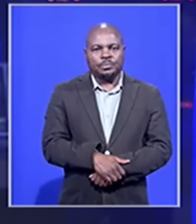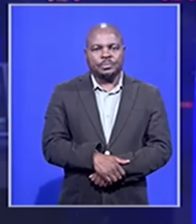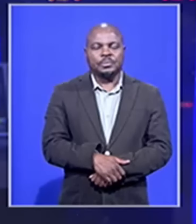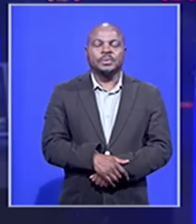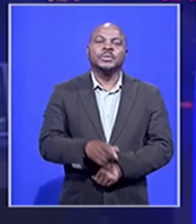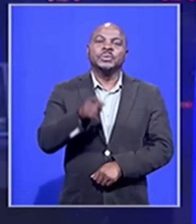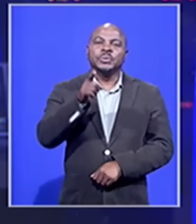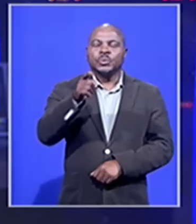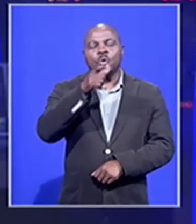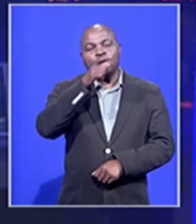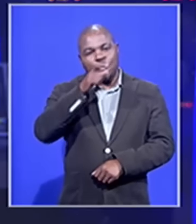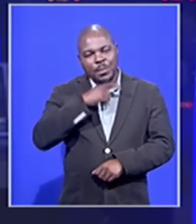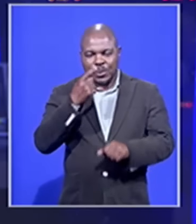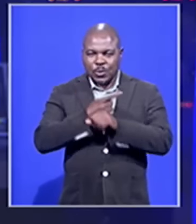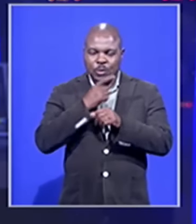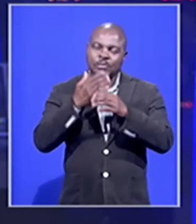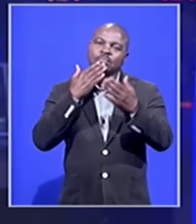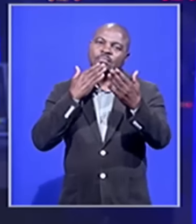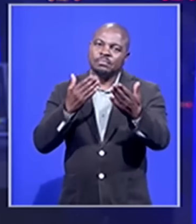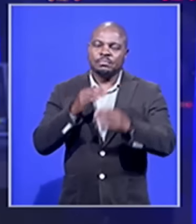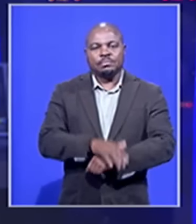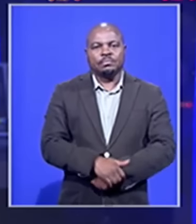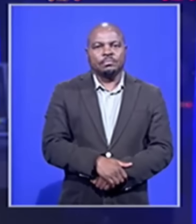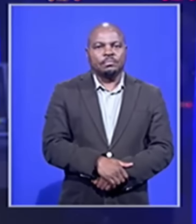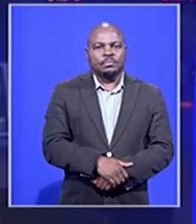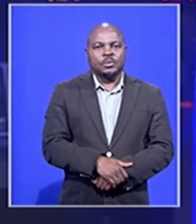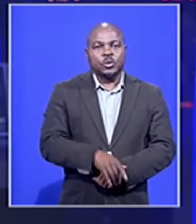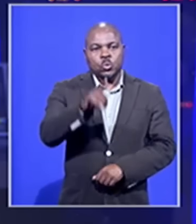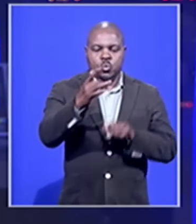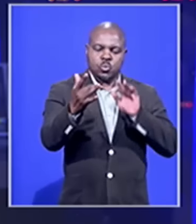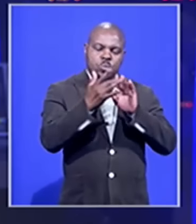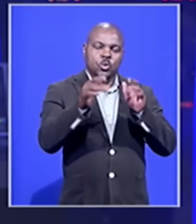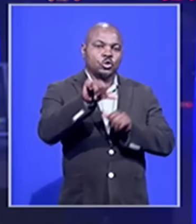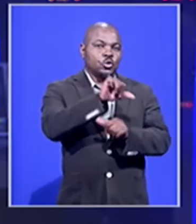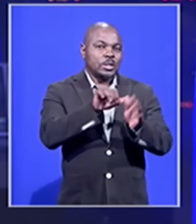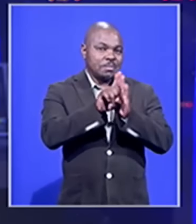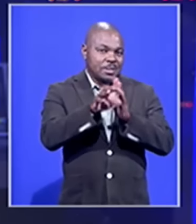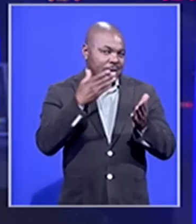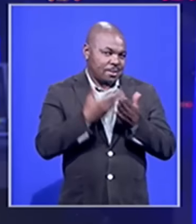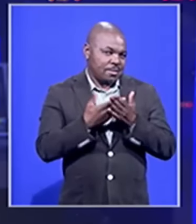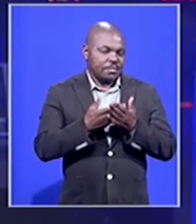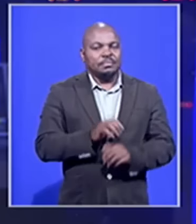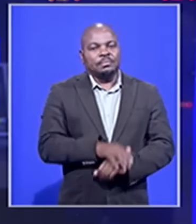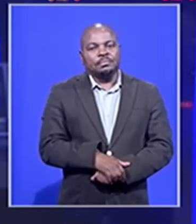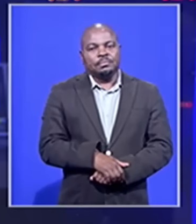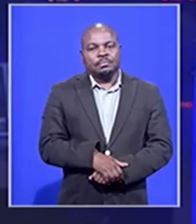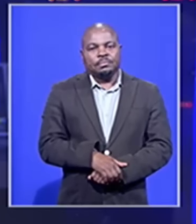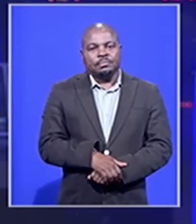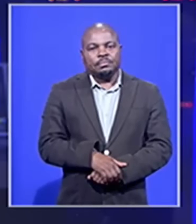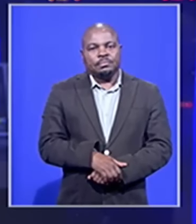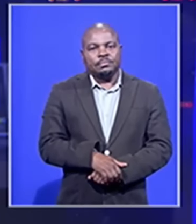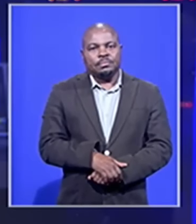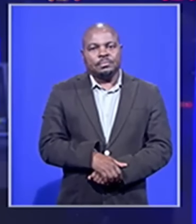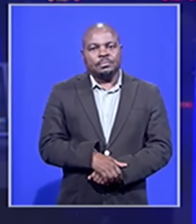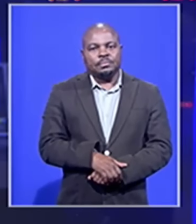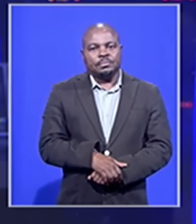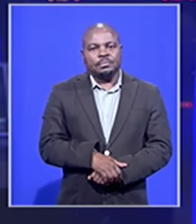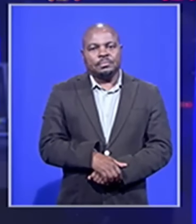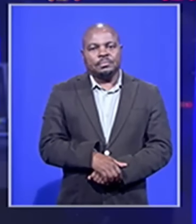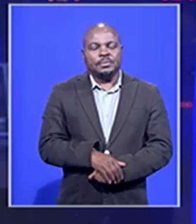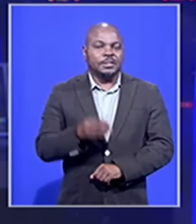Moirile boela maikutlo hao ka mehlahleng. Mui o ka ikopanya le rona ho social media ka hare ya fumaneha ho Facebook ka ditaba dikgang _x